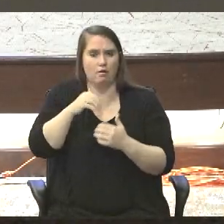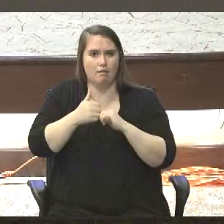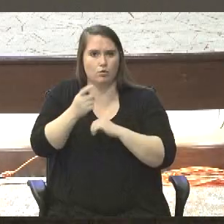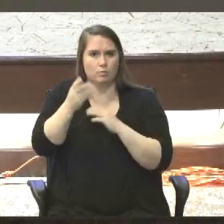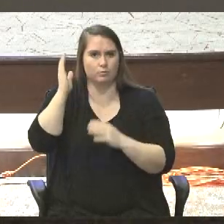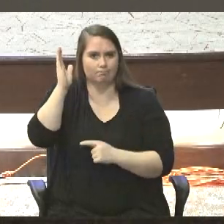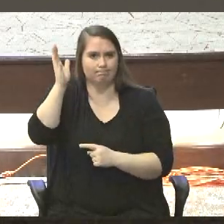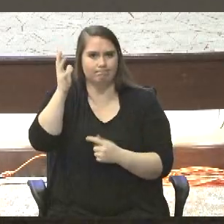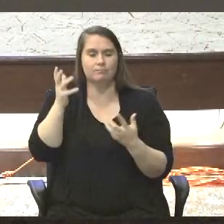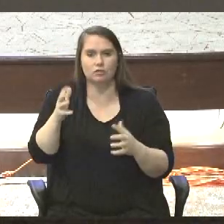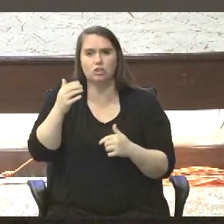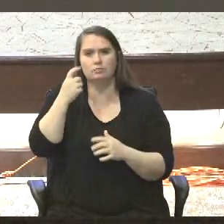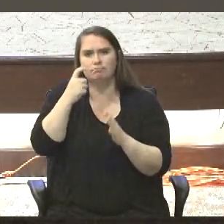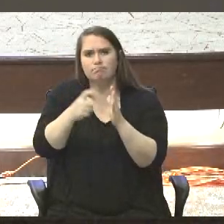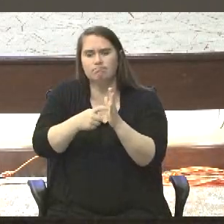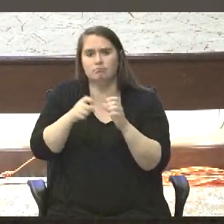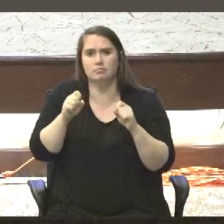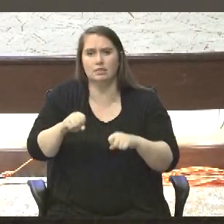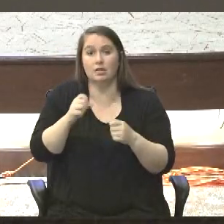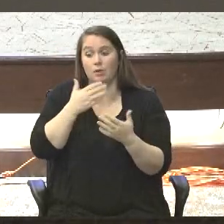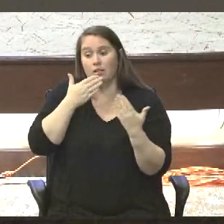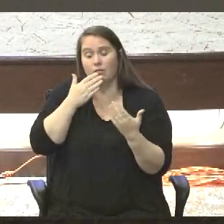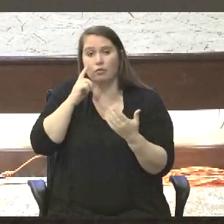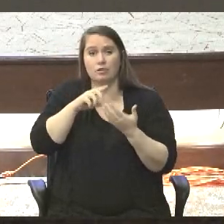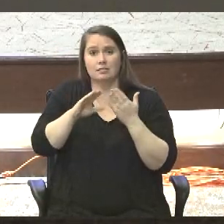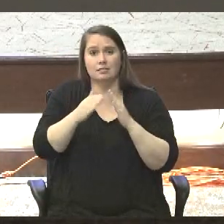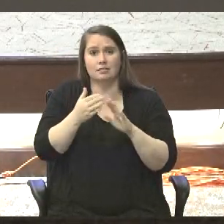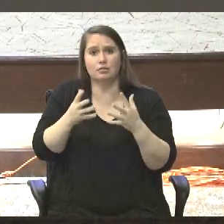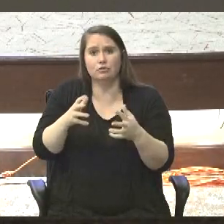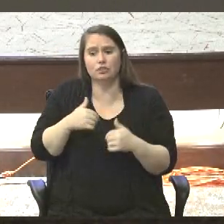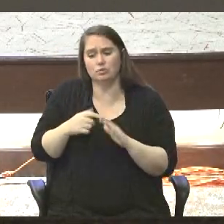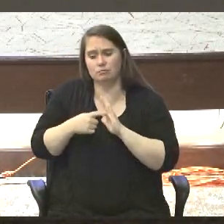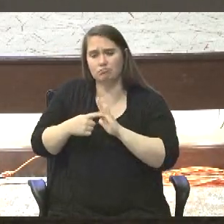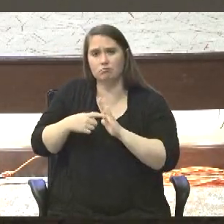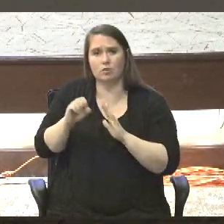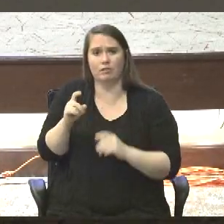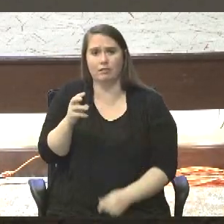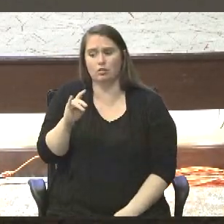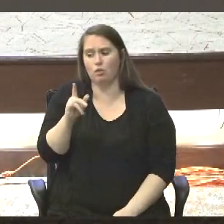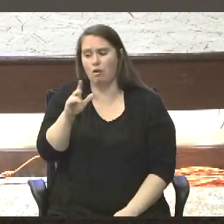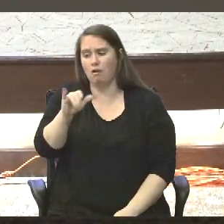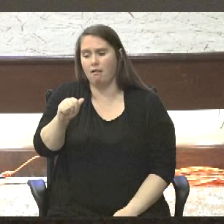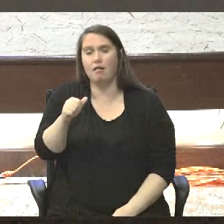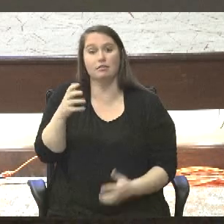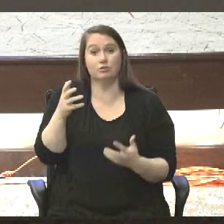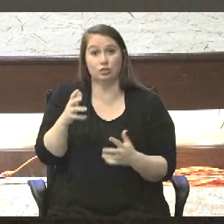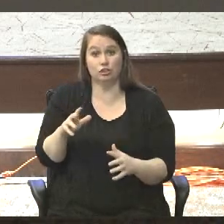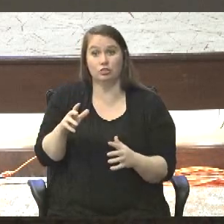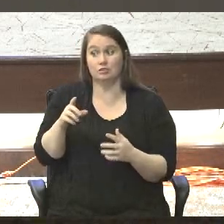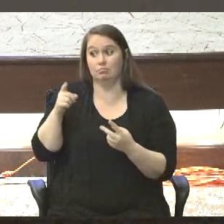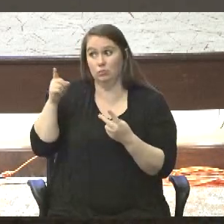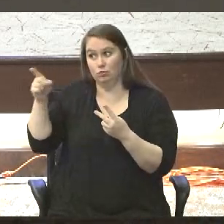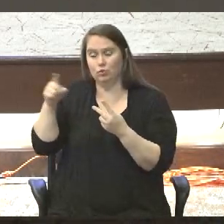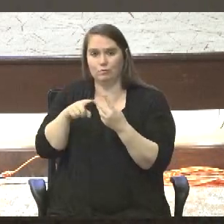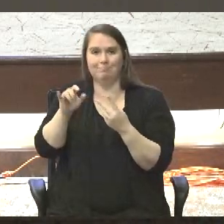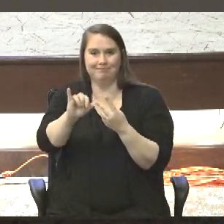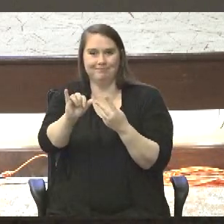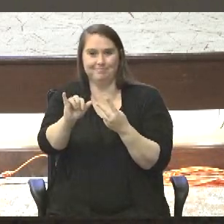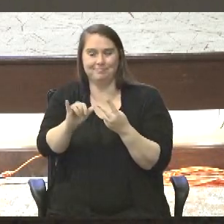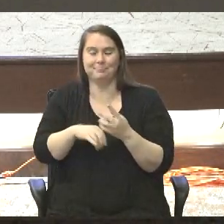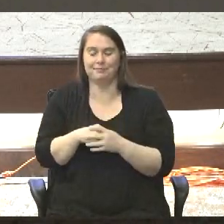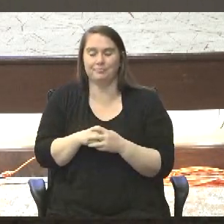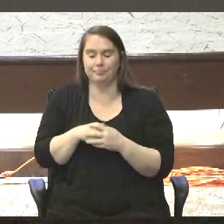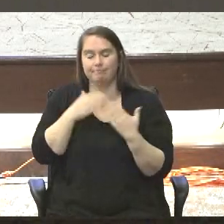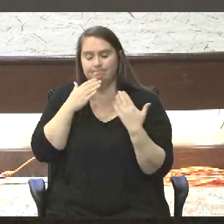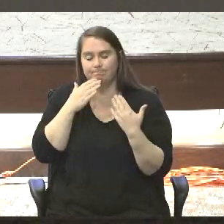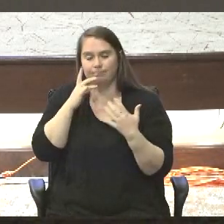we're lucky in this city to have great leadership, both in our police department with Chief Victorian and also with you, Chief Walker, so I appreciate that.